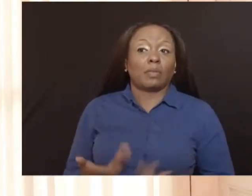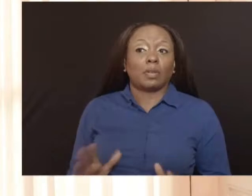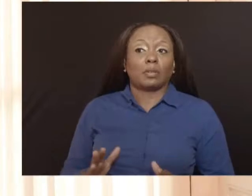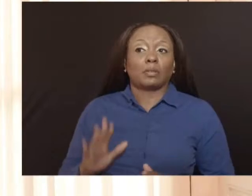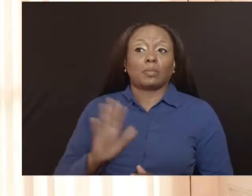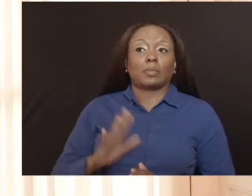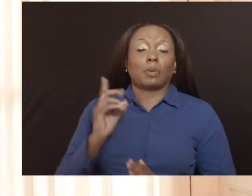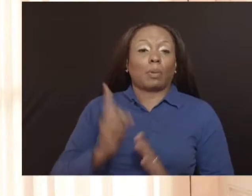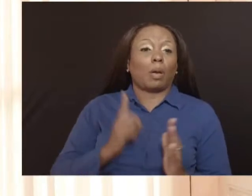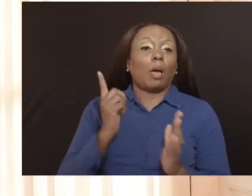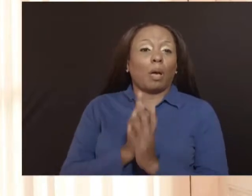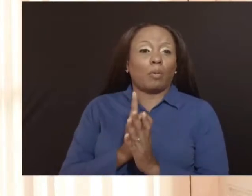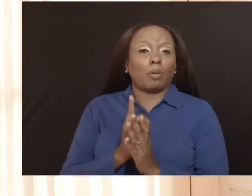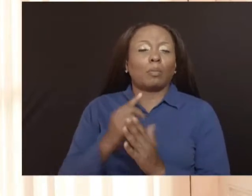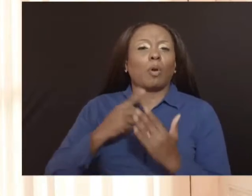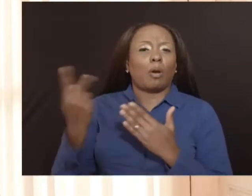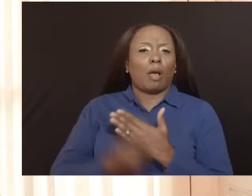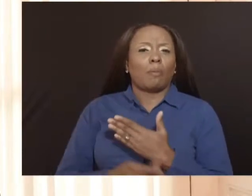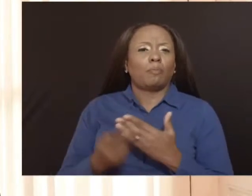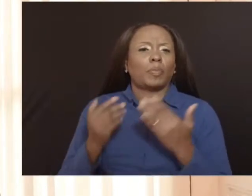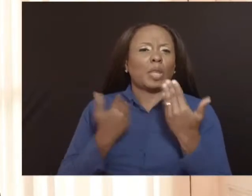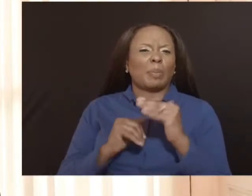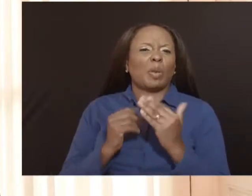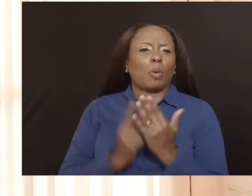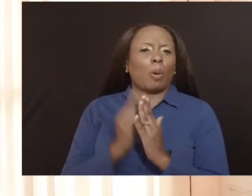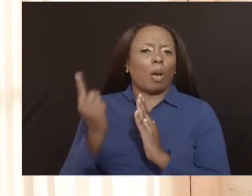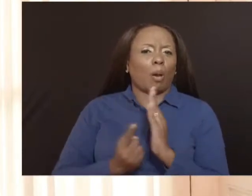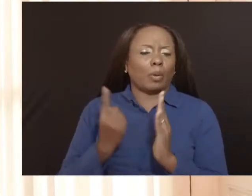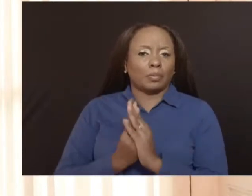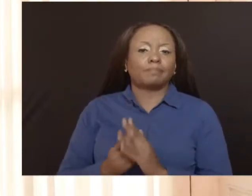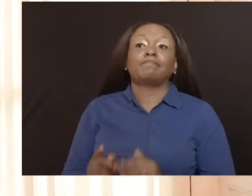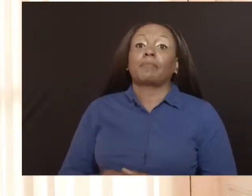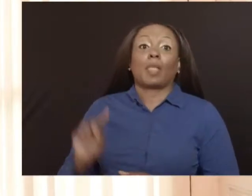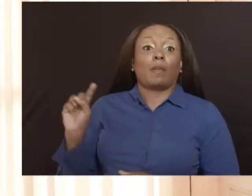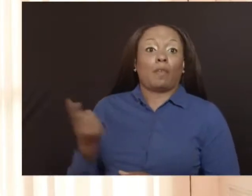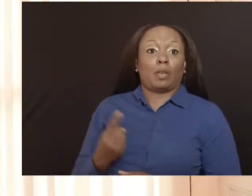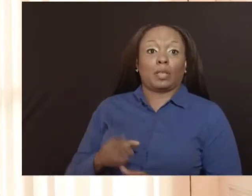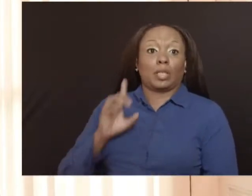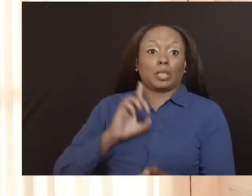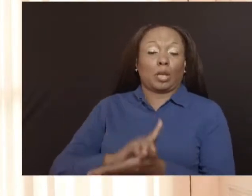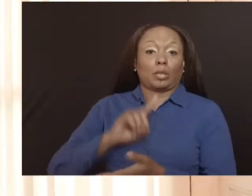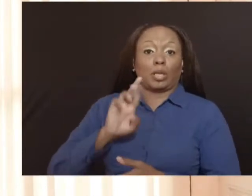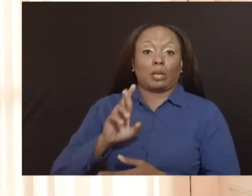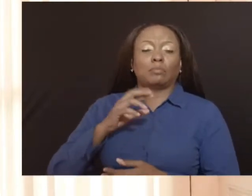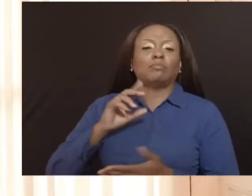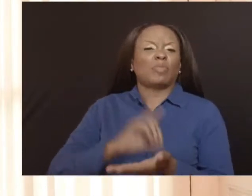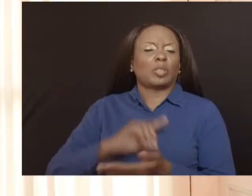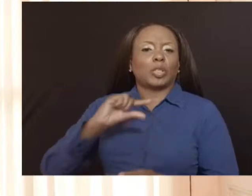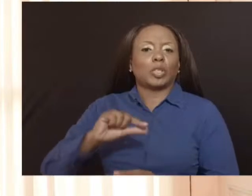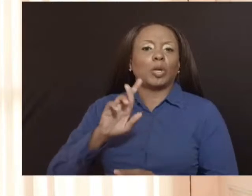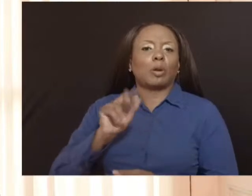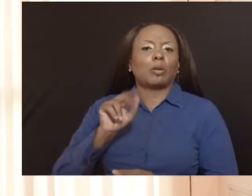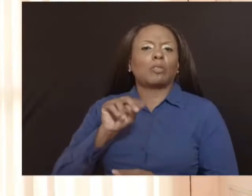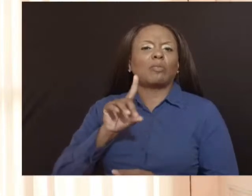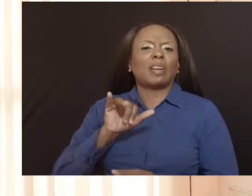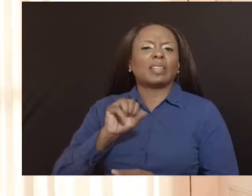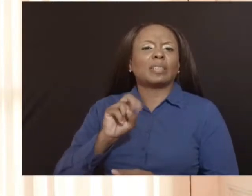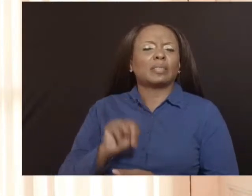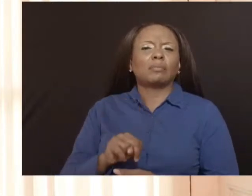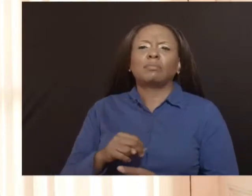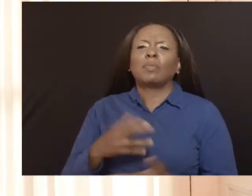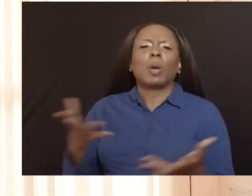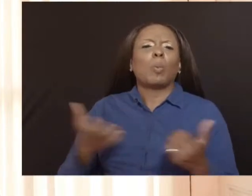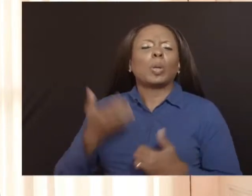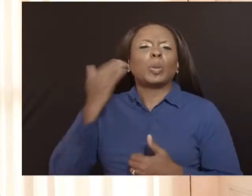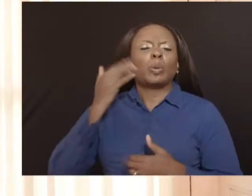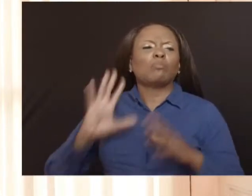in about an hour or so. So let's go first of all to Dr. Grandison for an overview of what's been happening